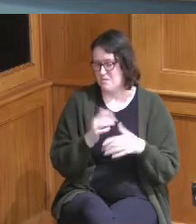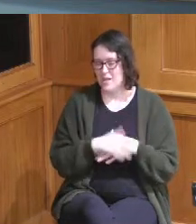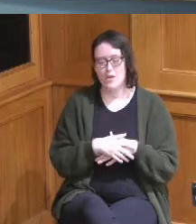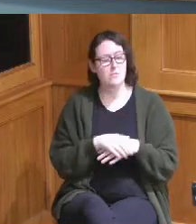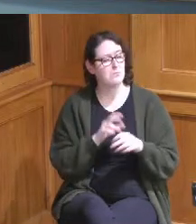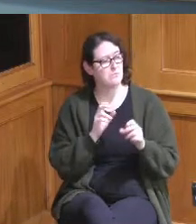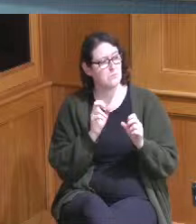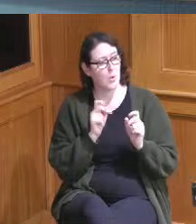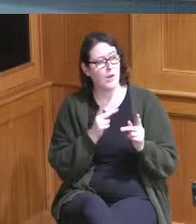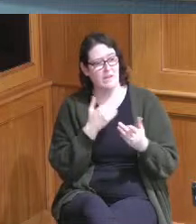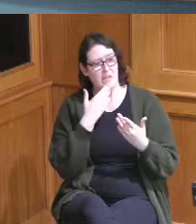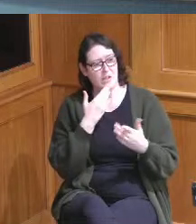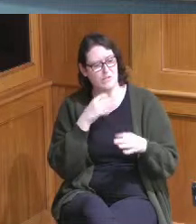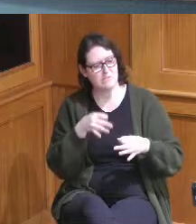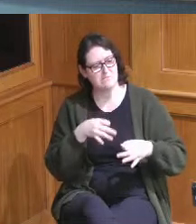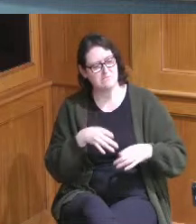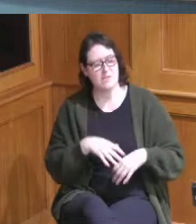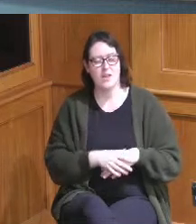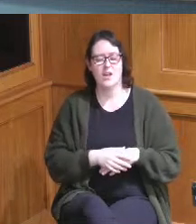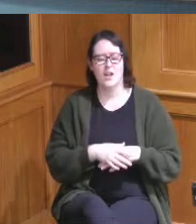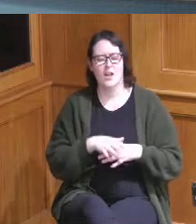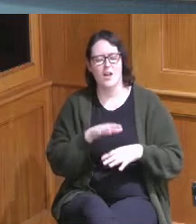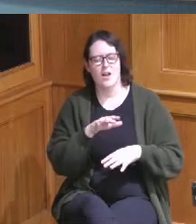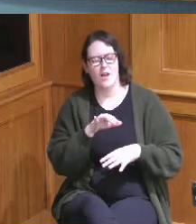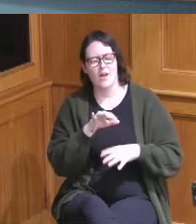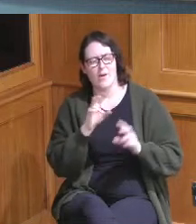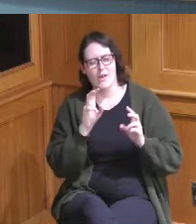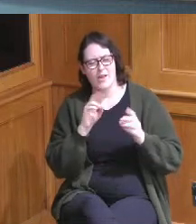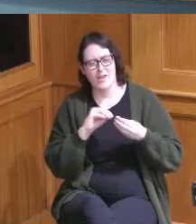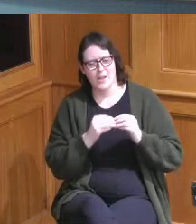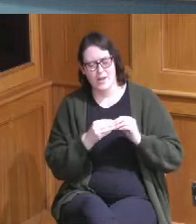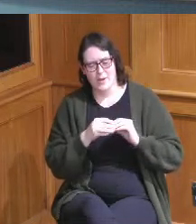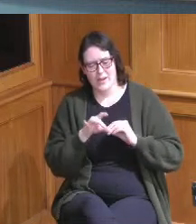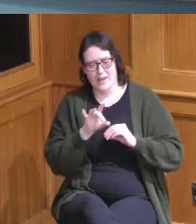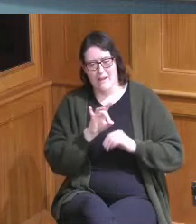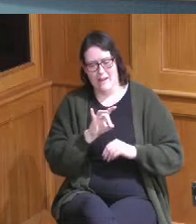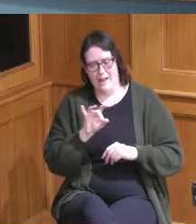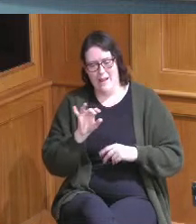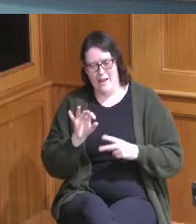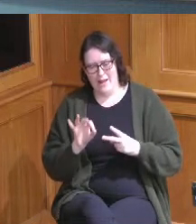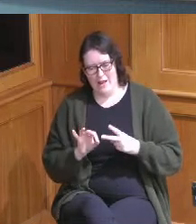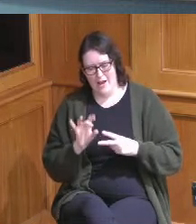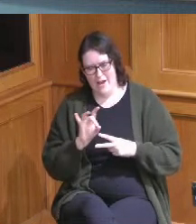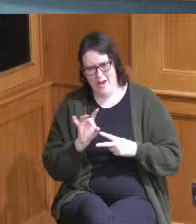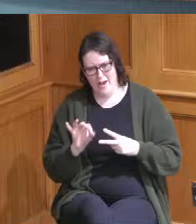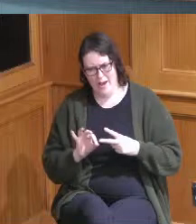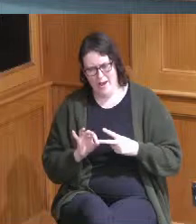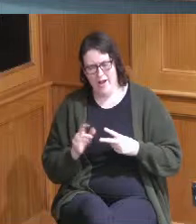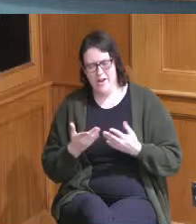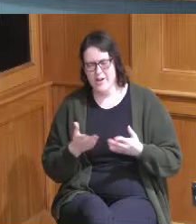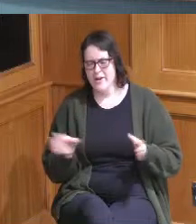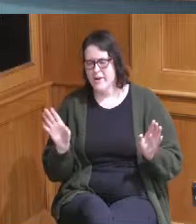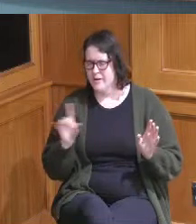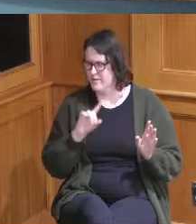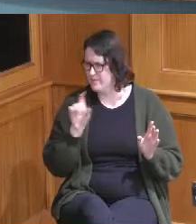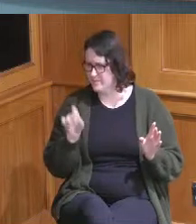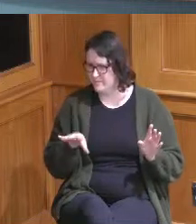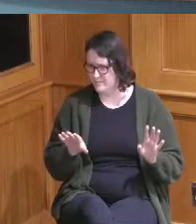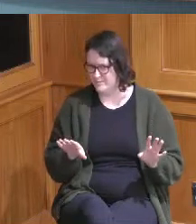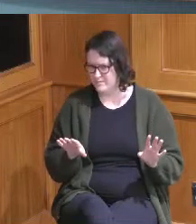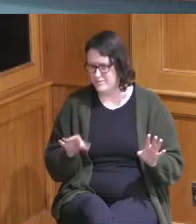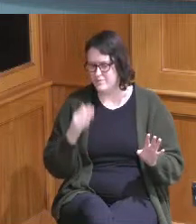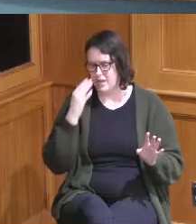Thank you, I appreciate that. And then item 8 and 9, just a general question.